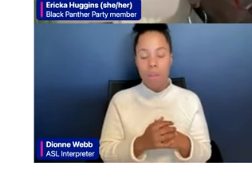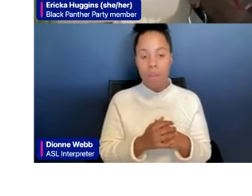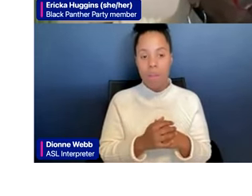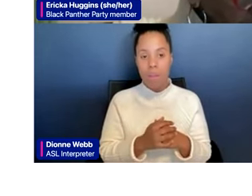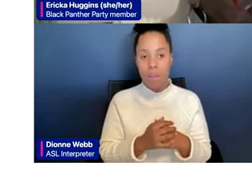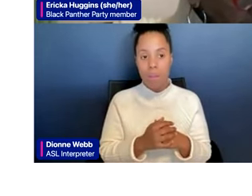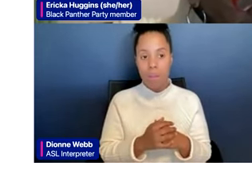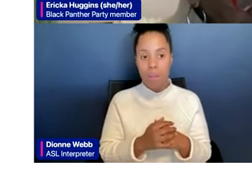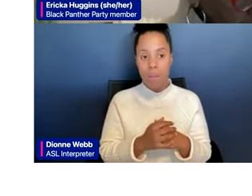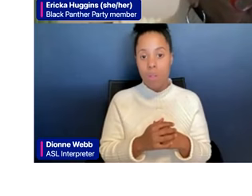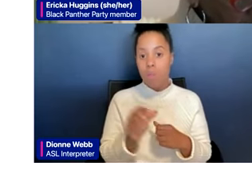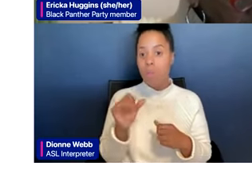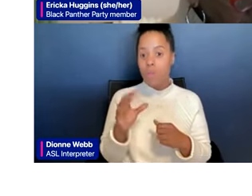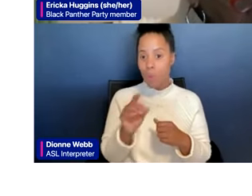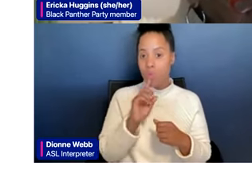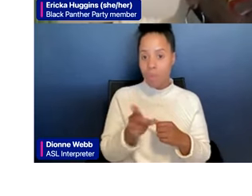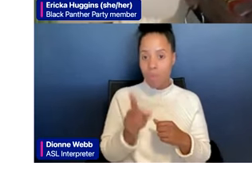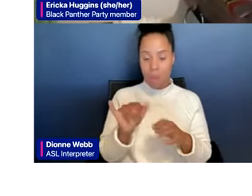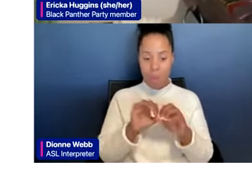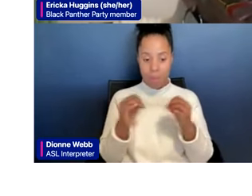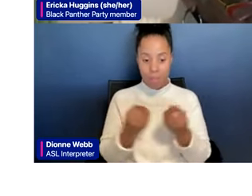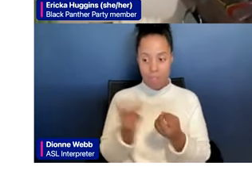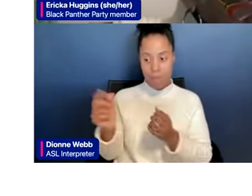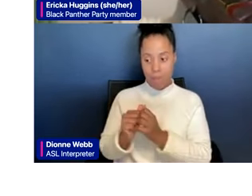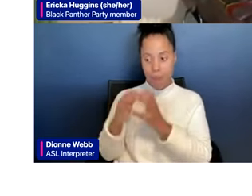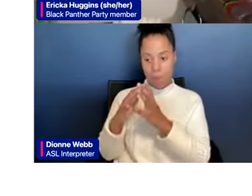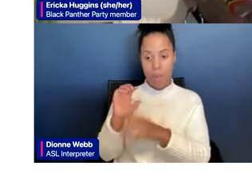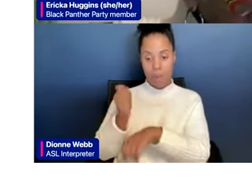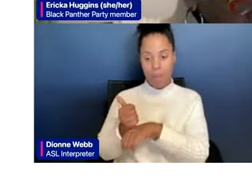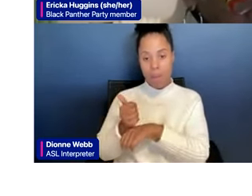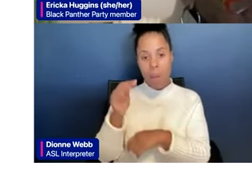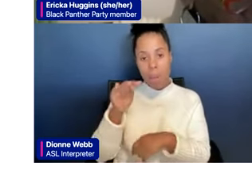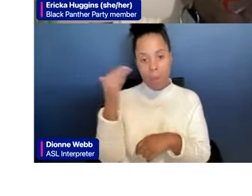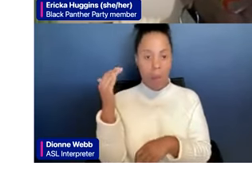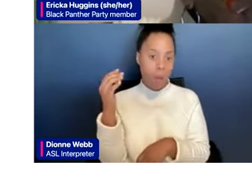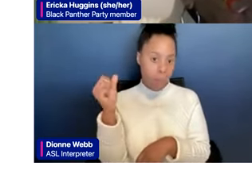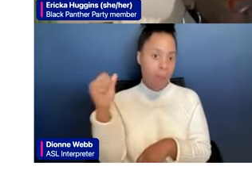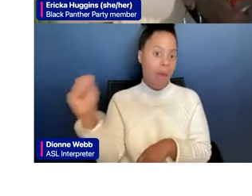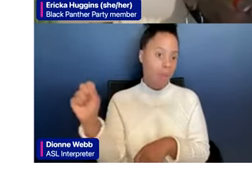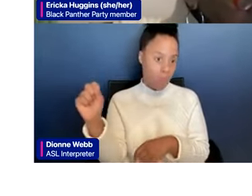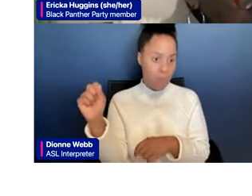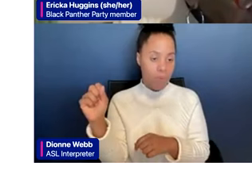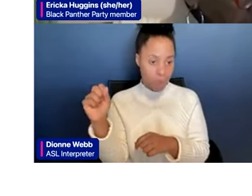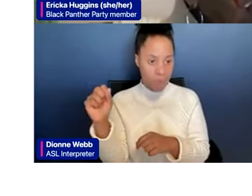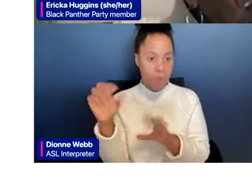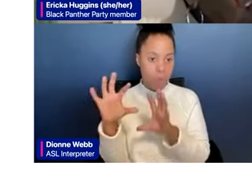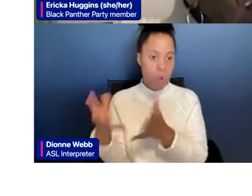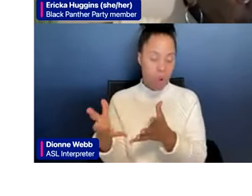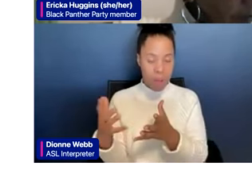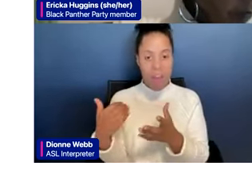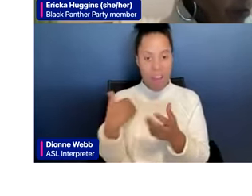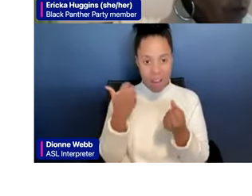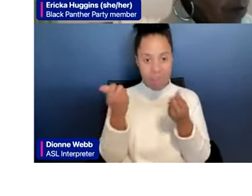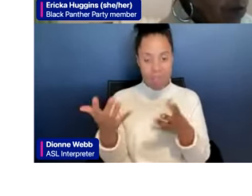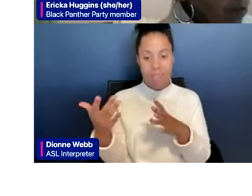that the organization he founded, the Black Panther Party, faced a number of deaths and killings by the state and repression